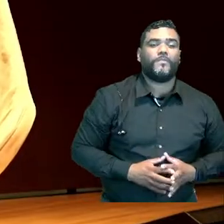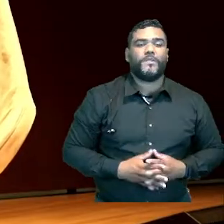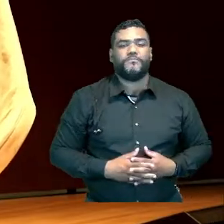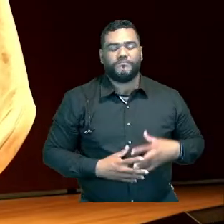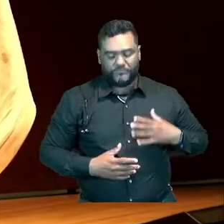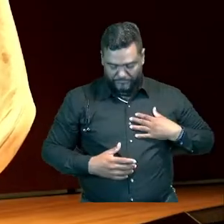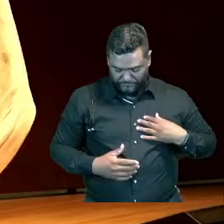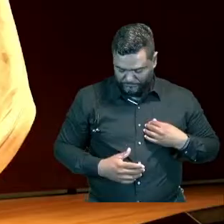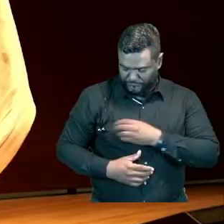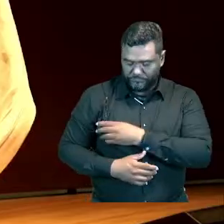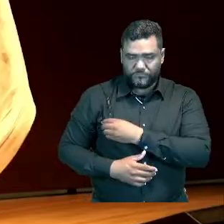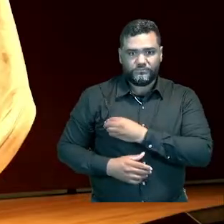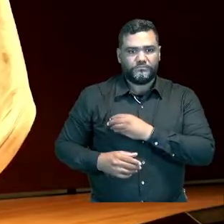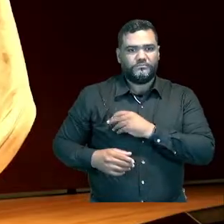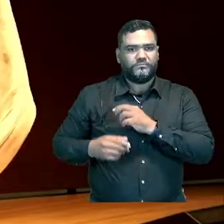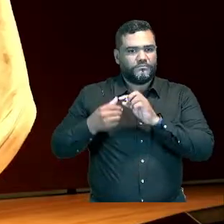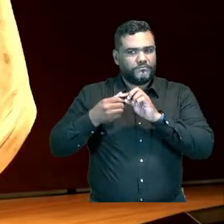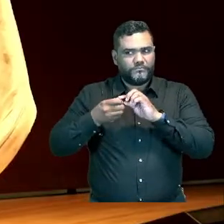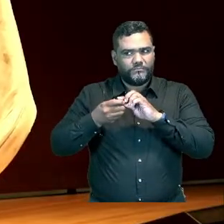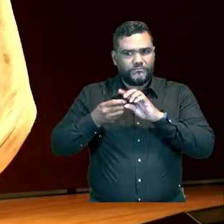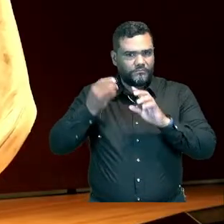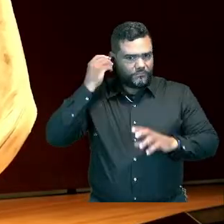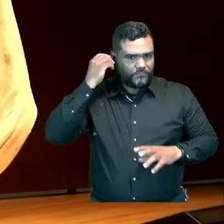over here if you like.